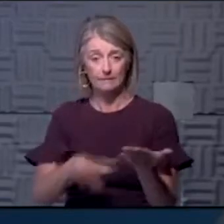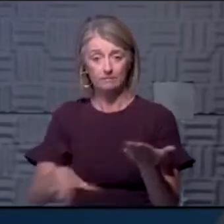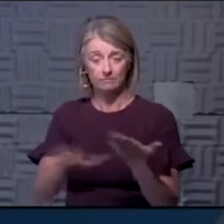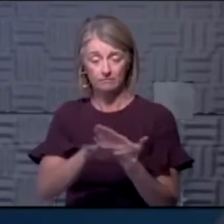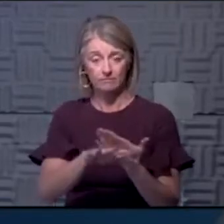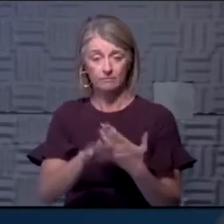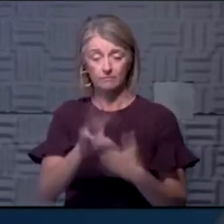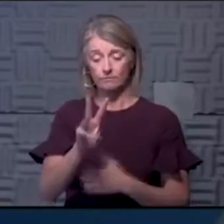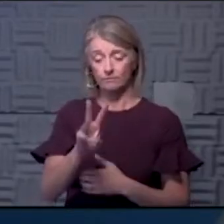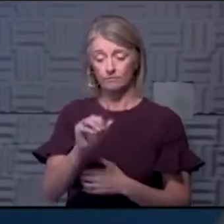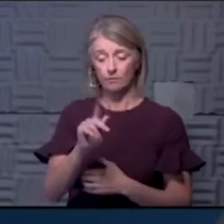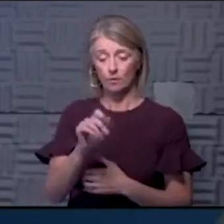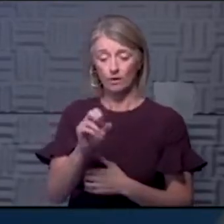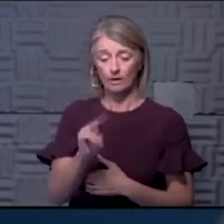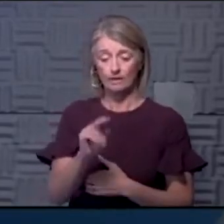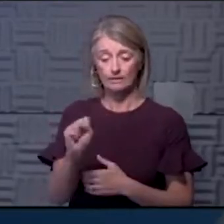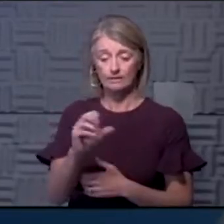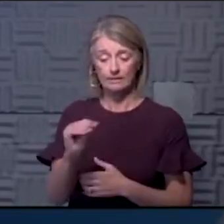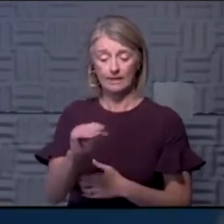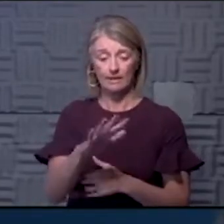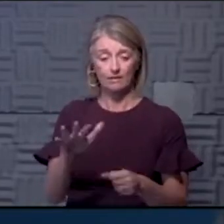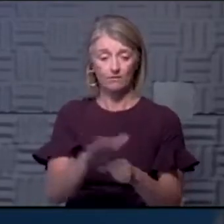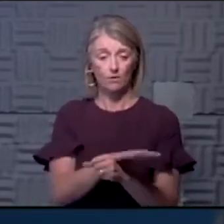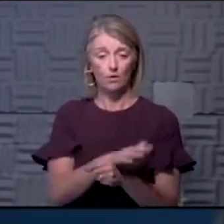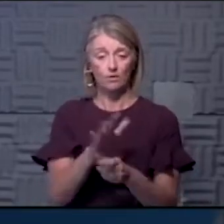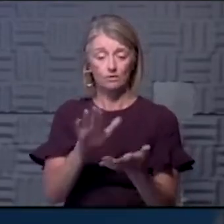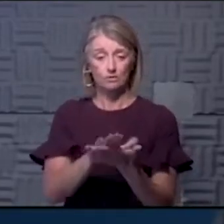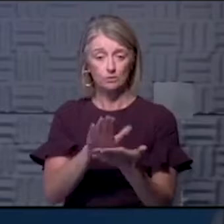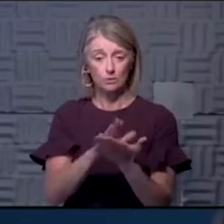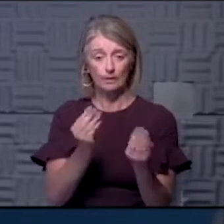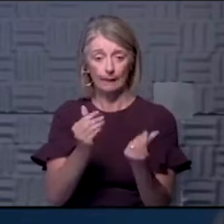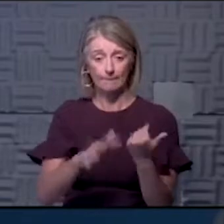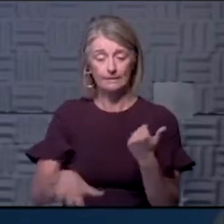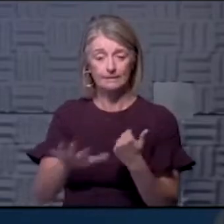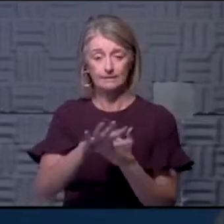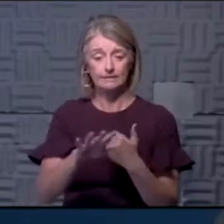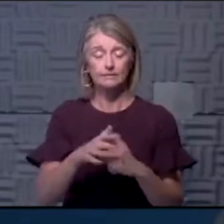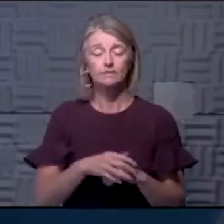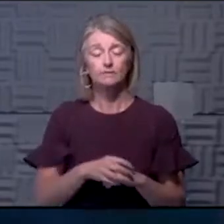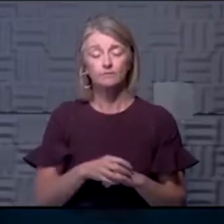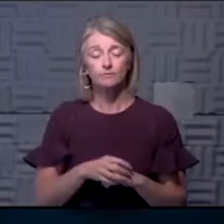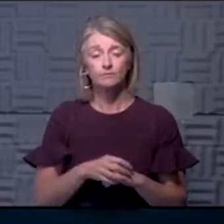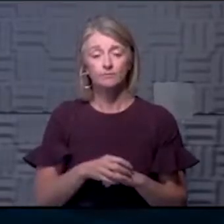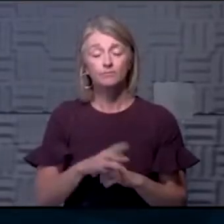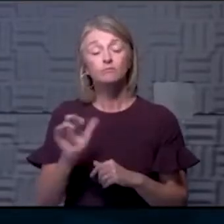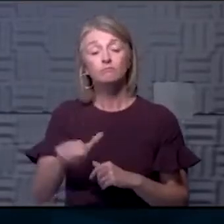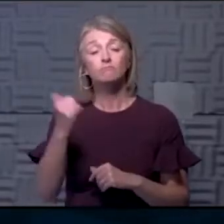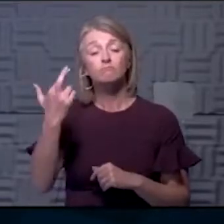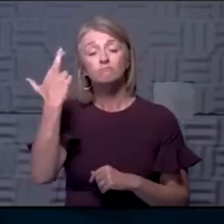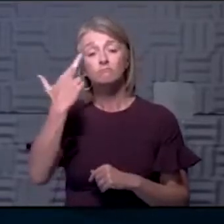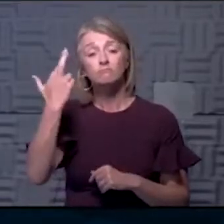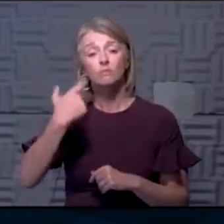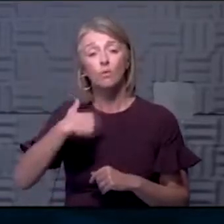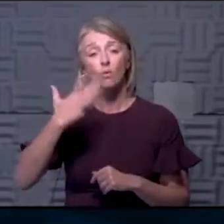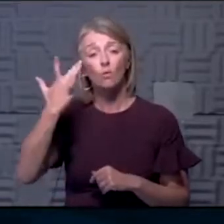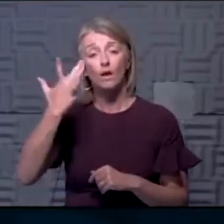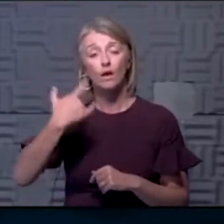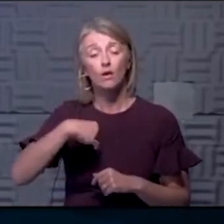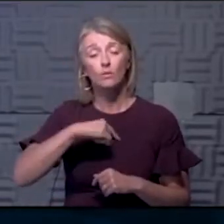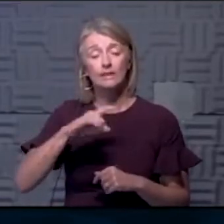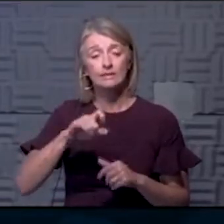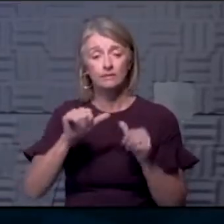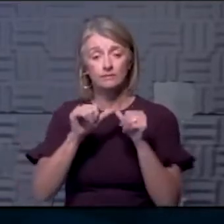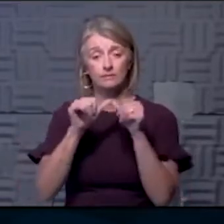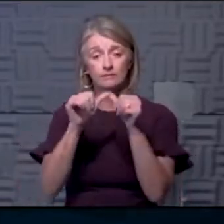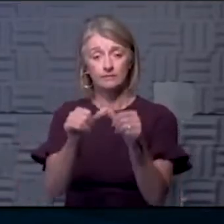Watkins and the rest of the campus leaders there. So just another reason why we need to